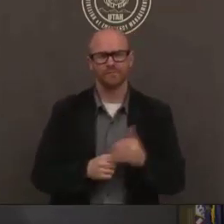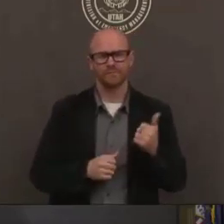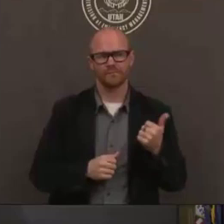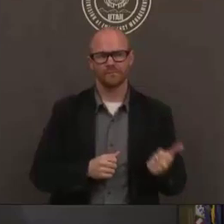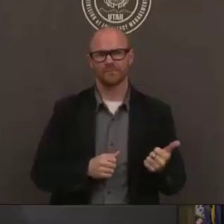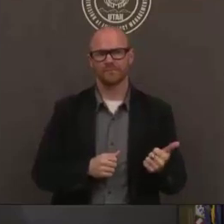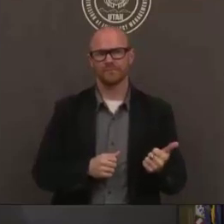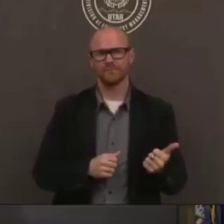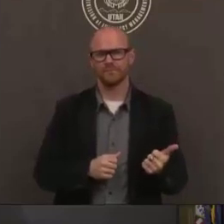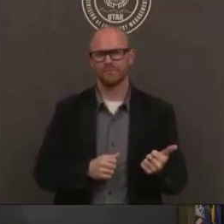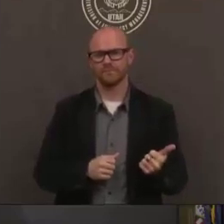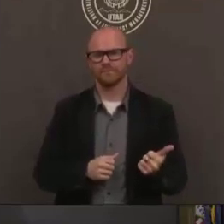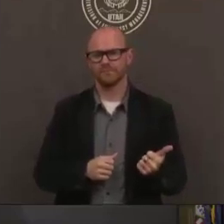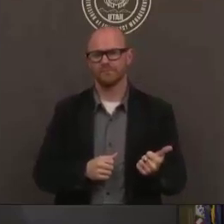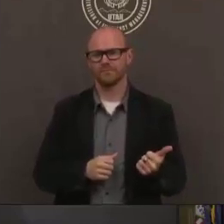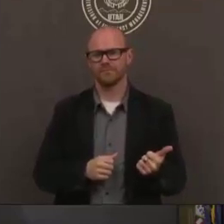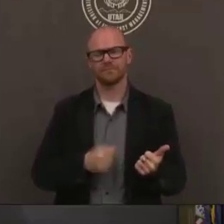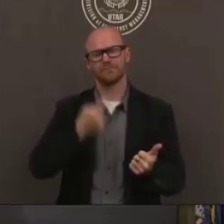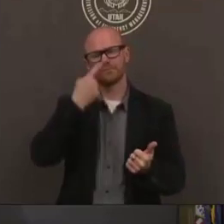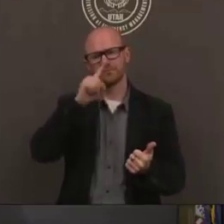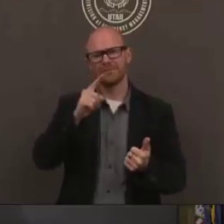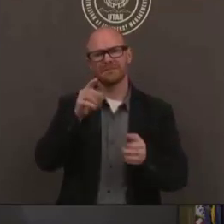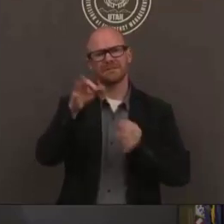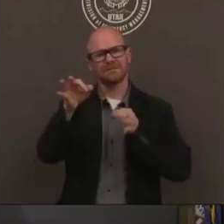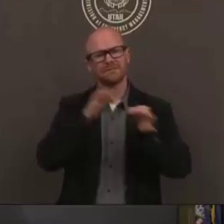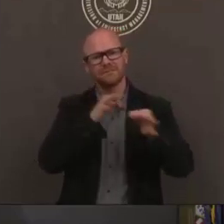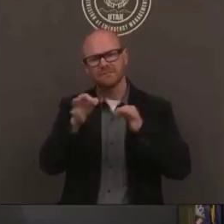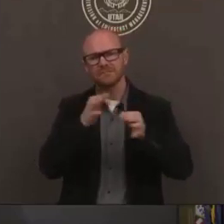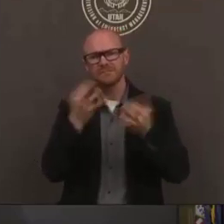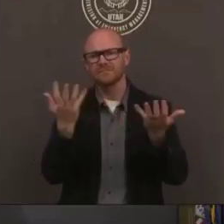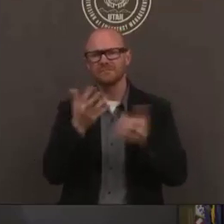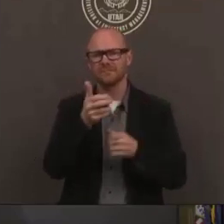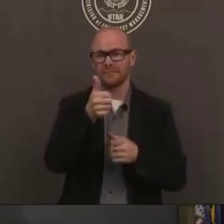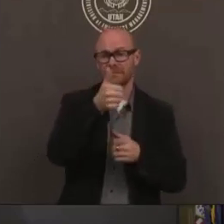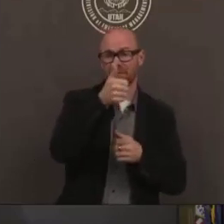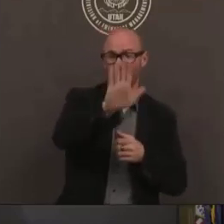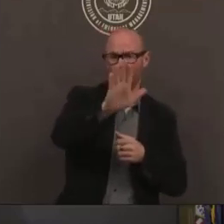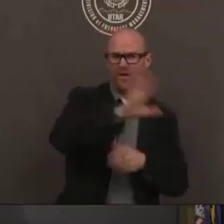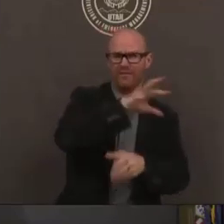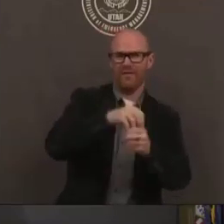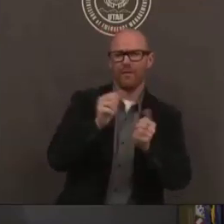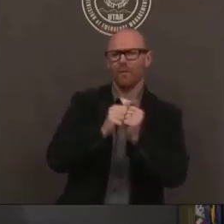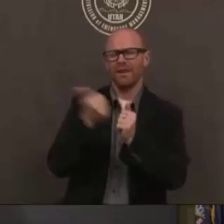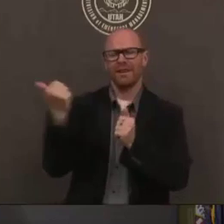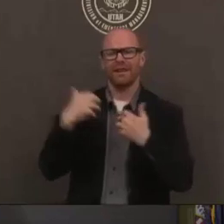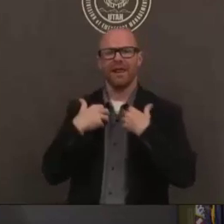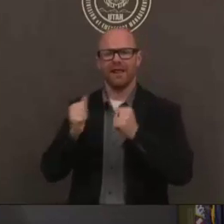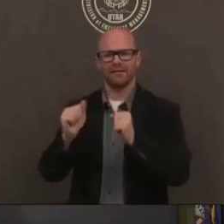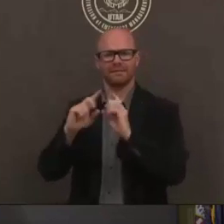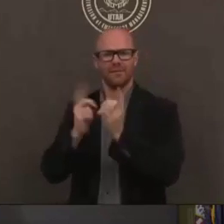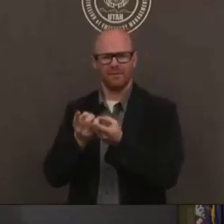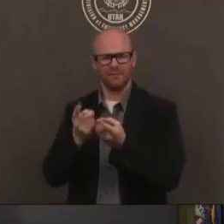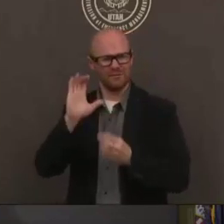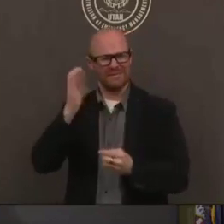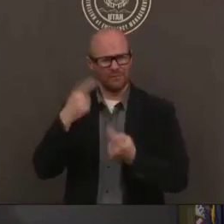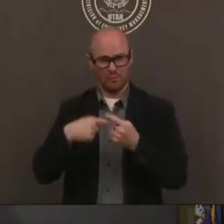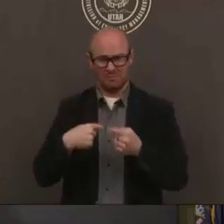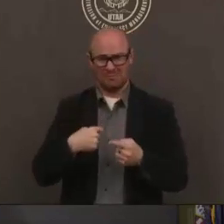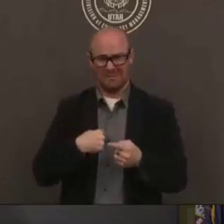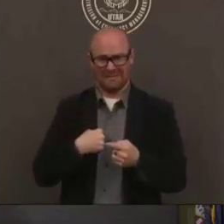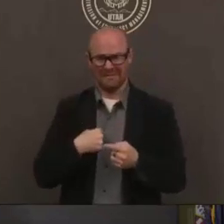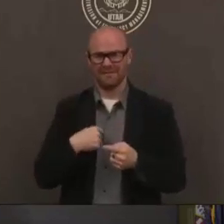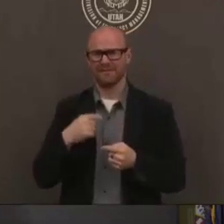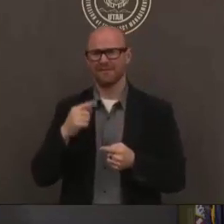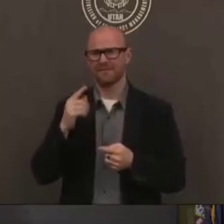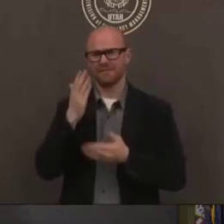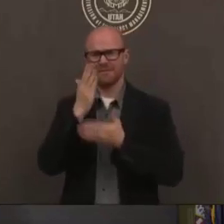here and the dialogue between you and the health officials? Because it seems like there's some creative tension that would